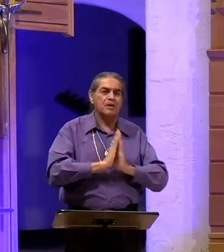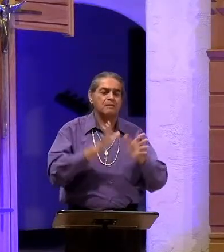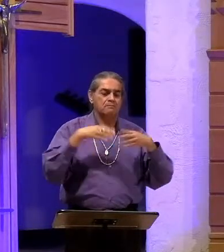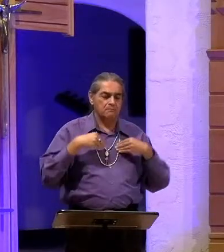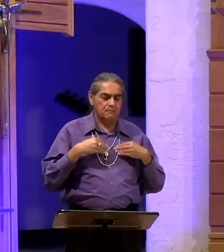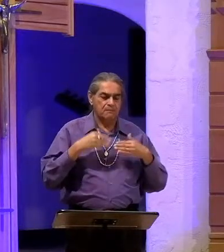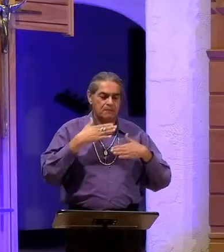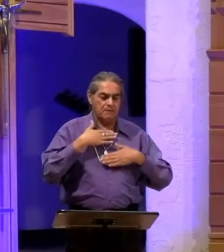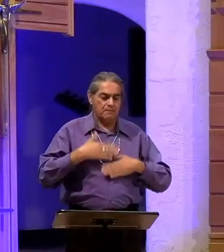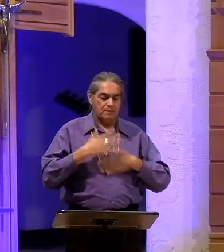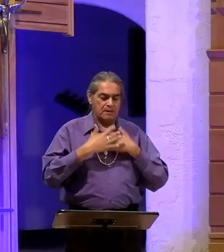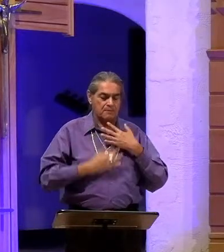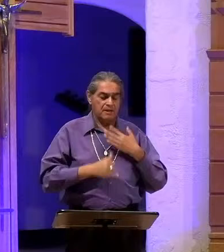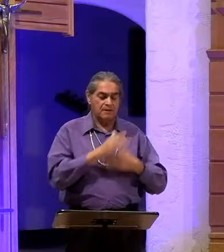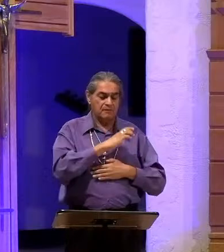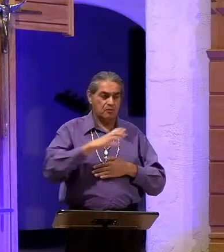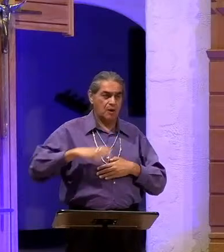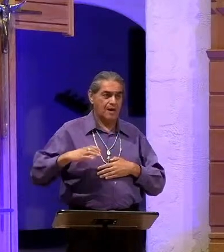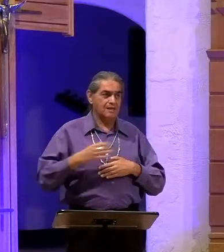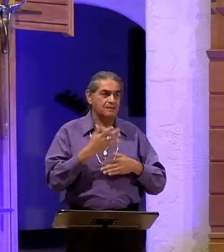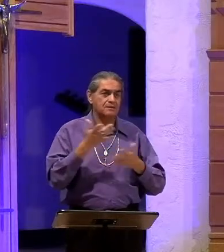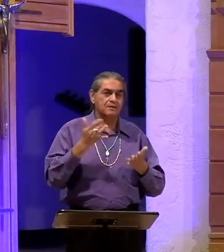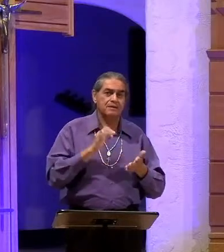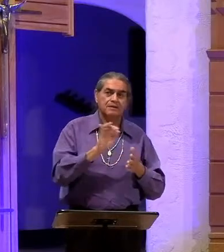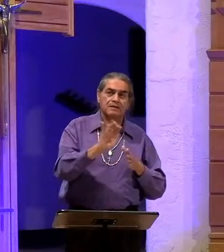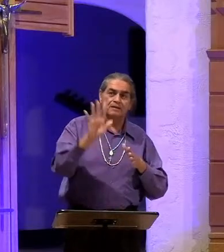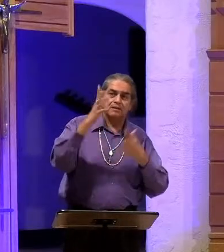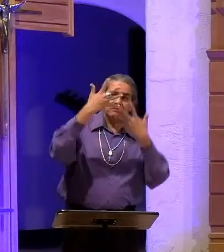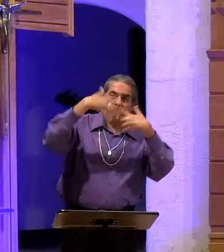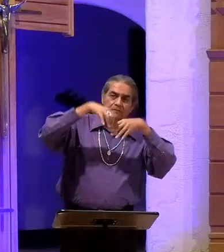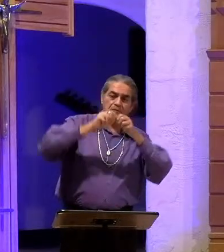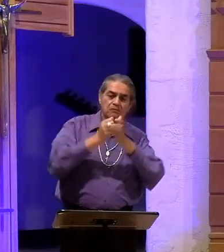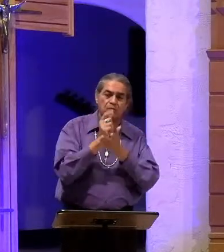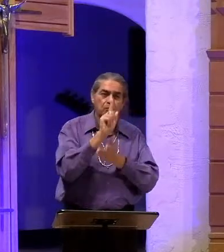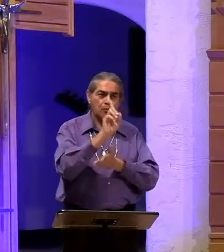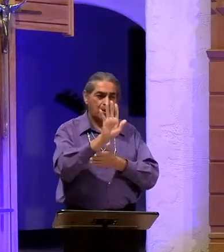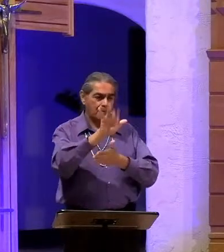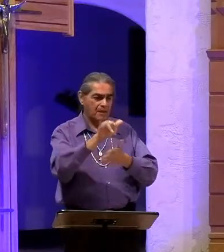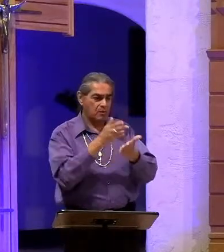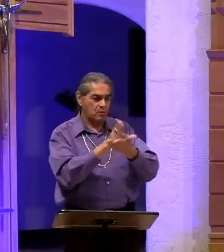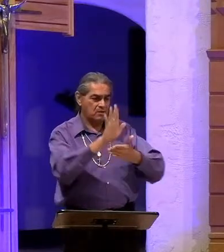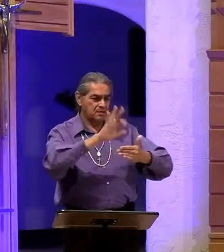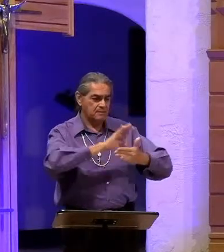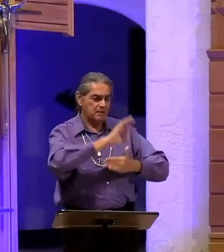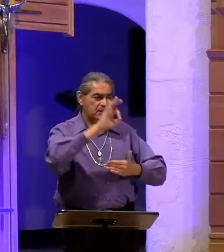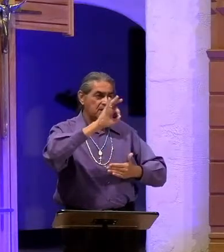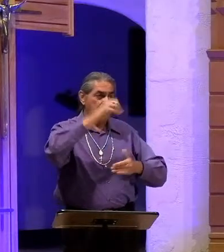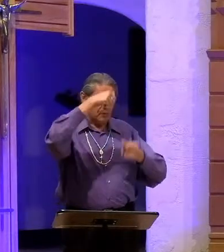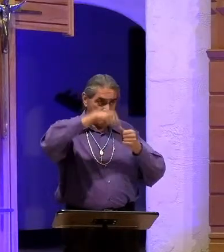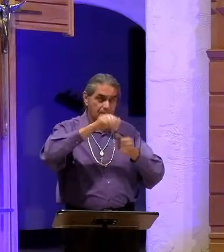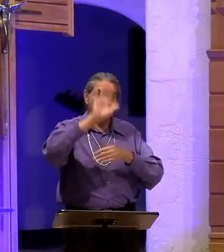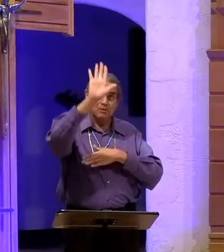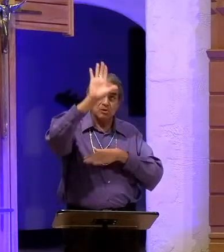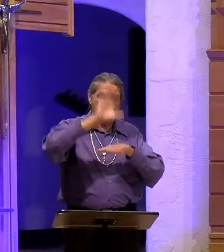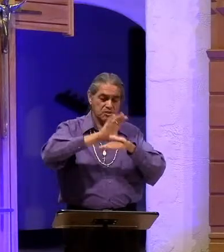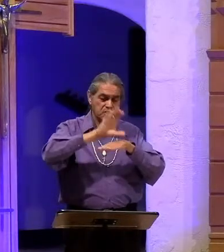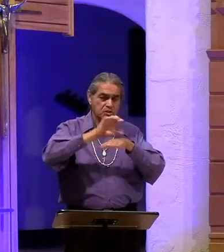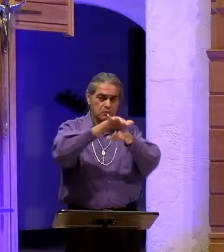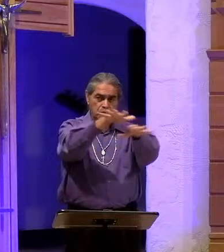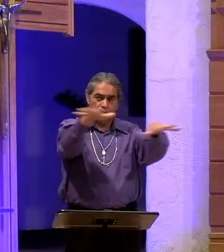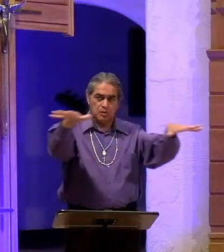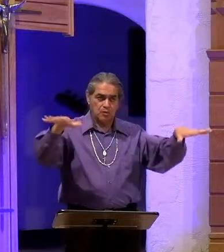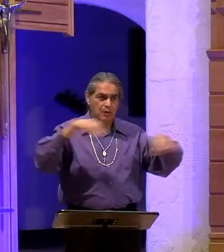blood of Christ, we may be gathered into one by the Holy Spirit. Remember your church throughout the